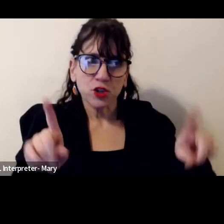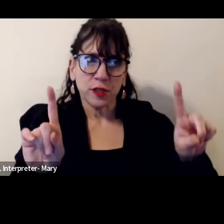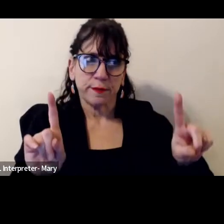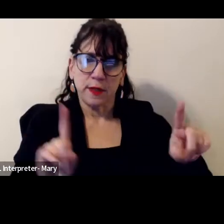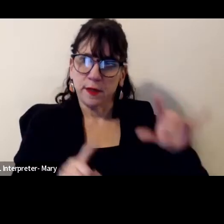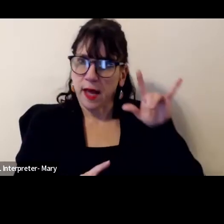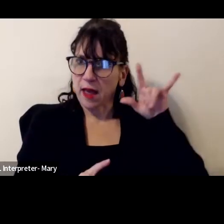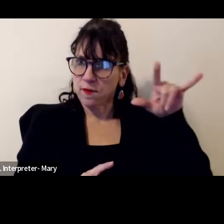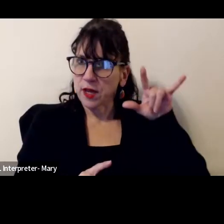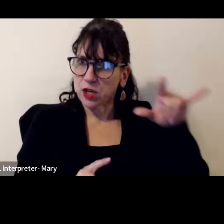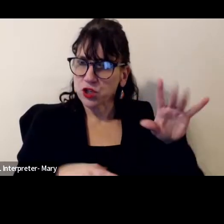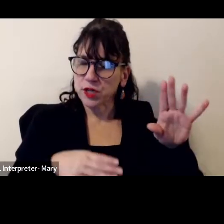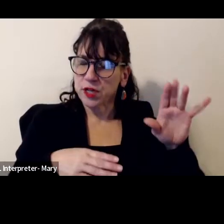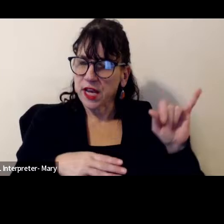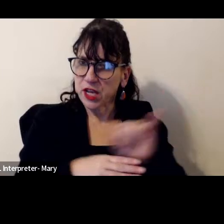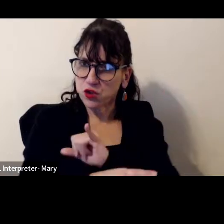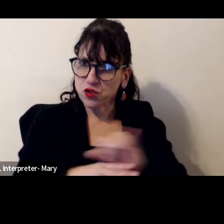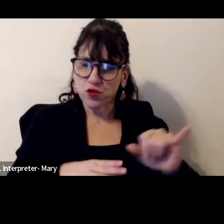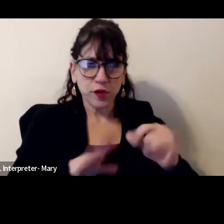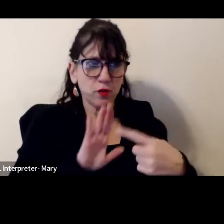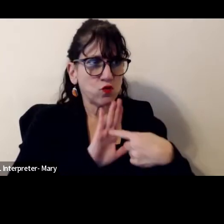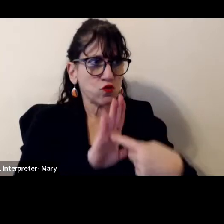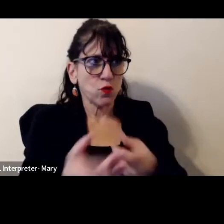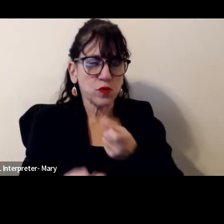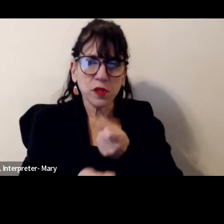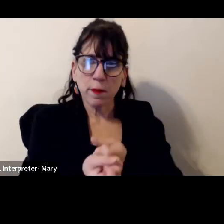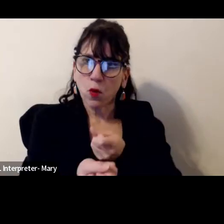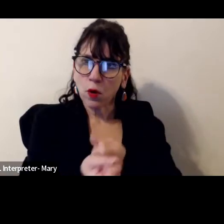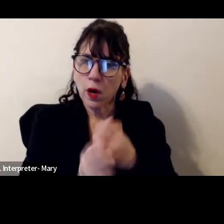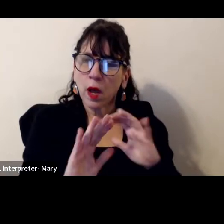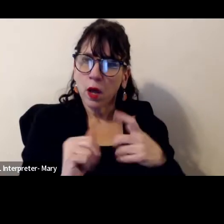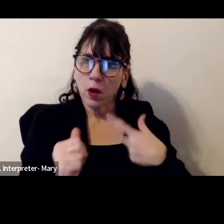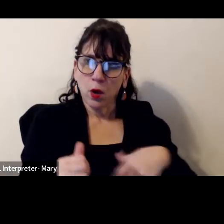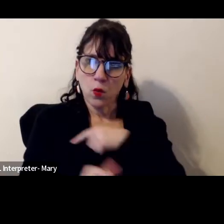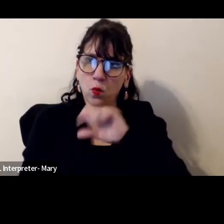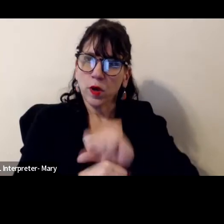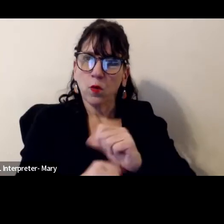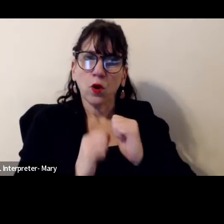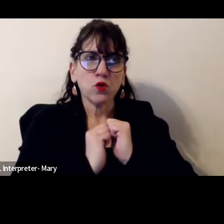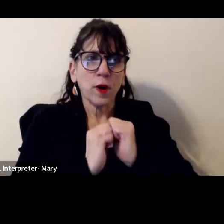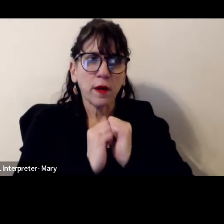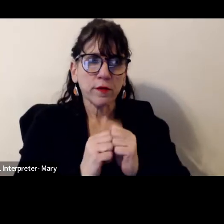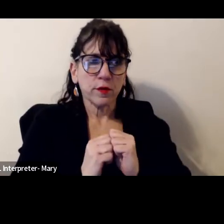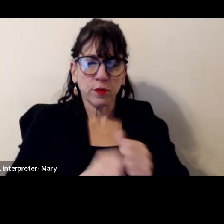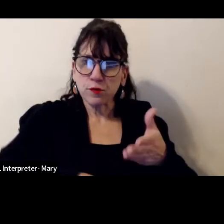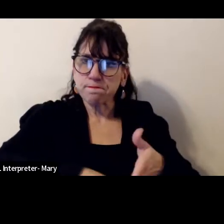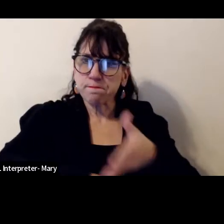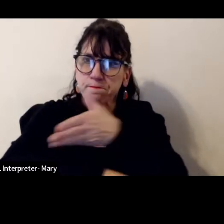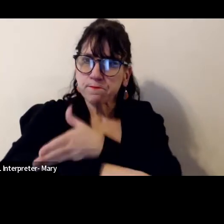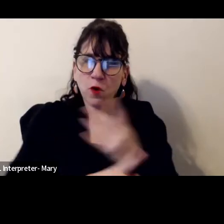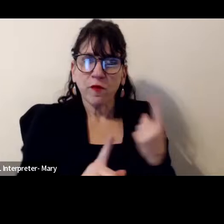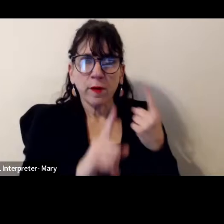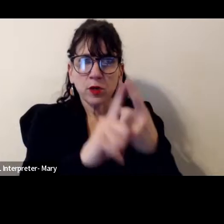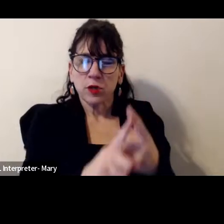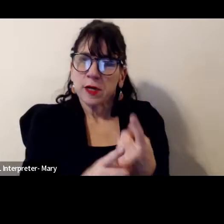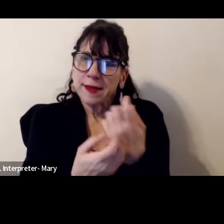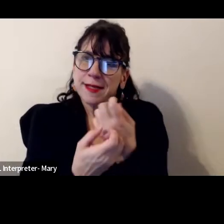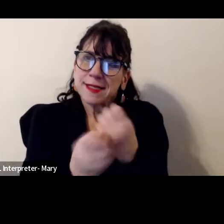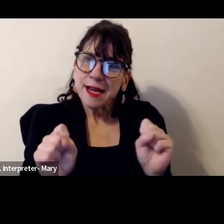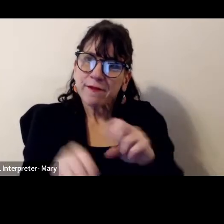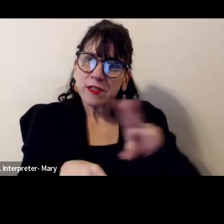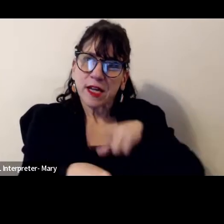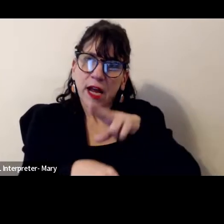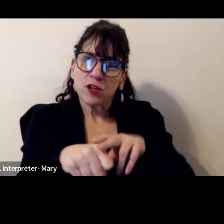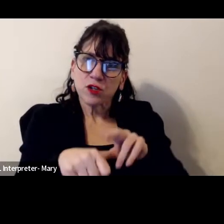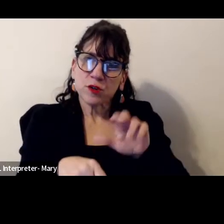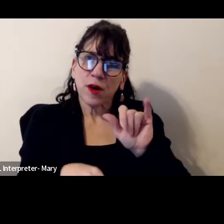aviation industry to show support and how we work together to advance the mission of the safest national